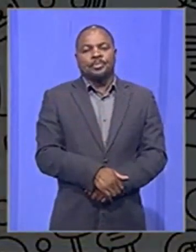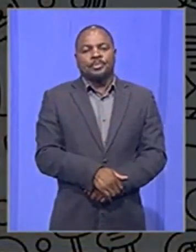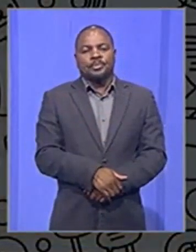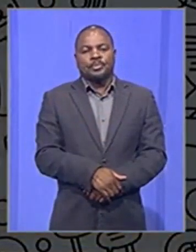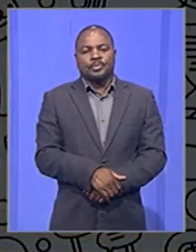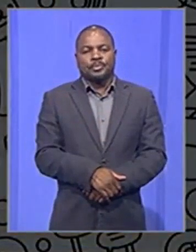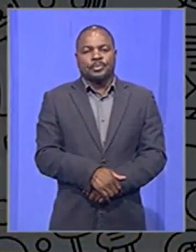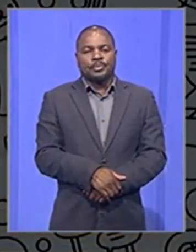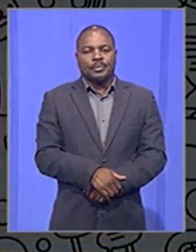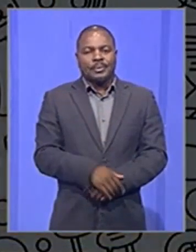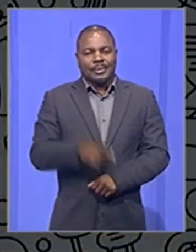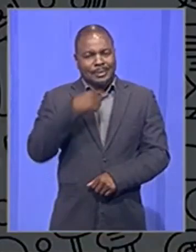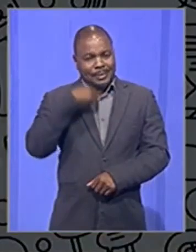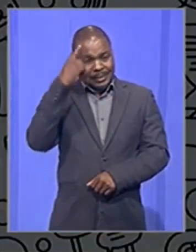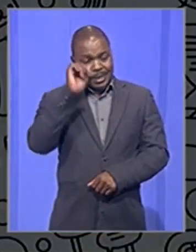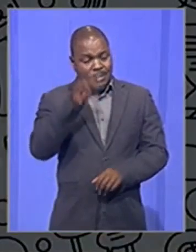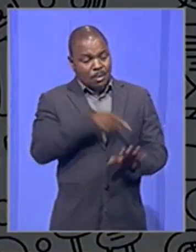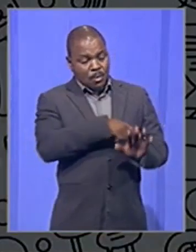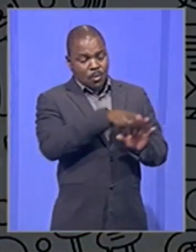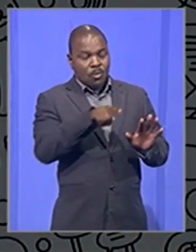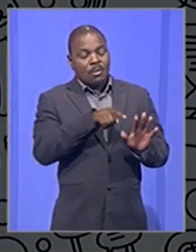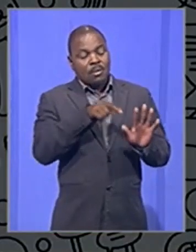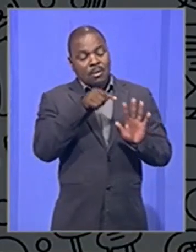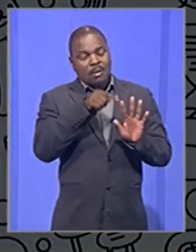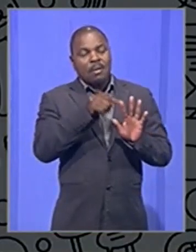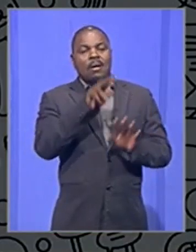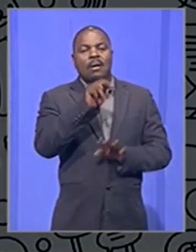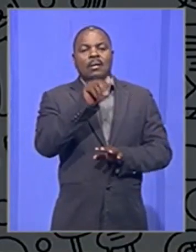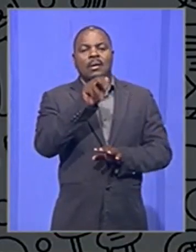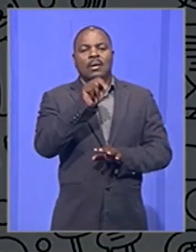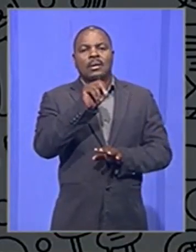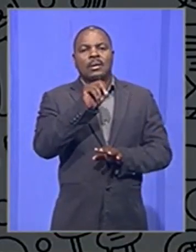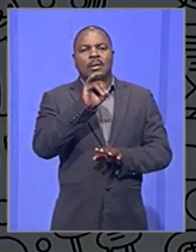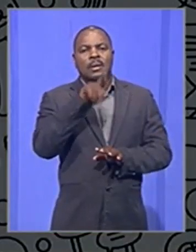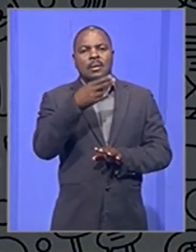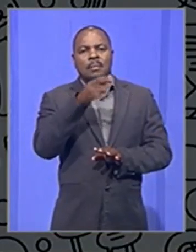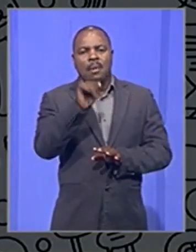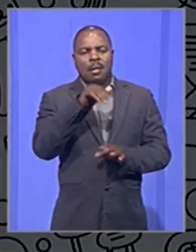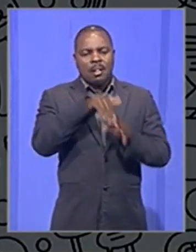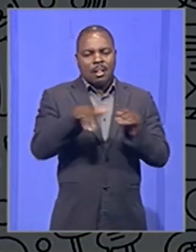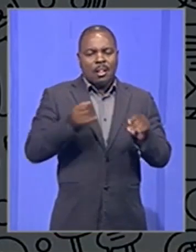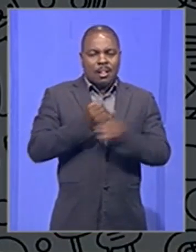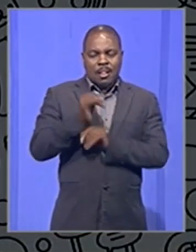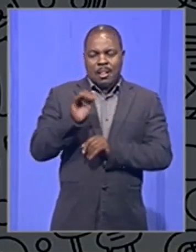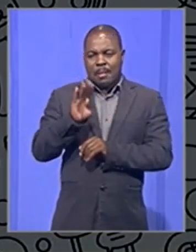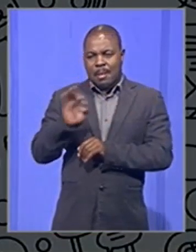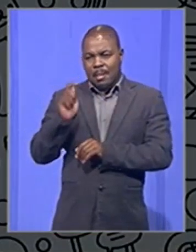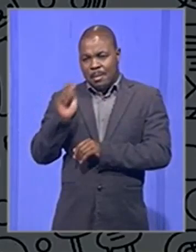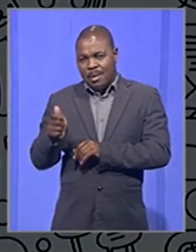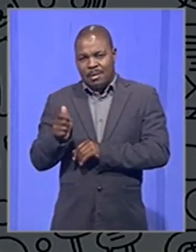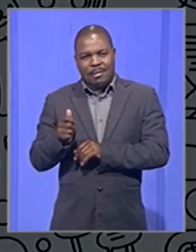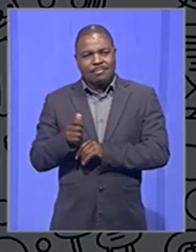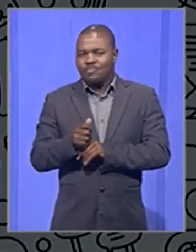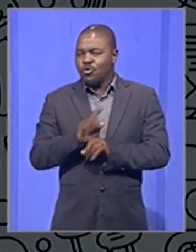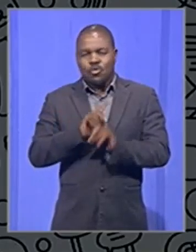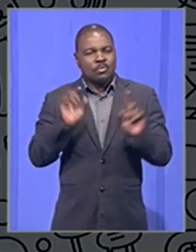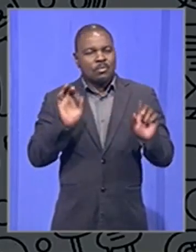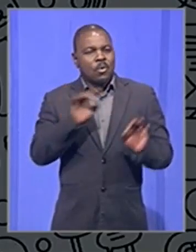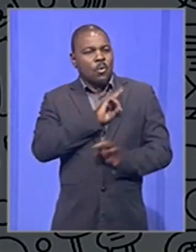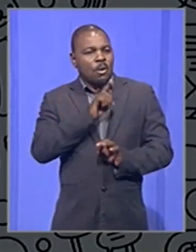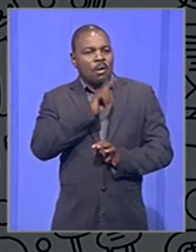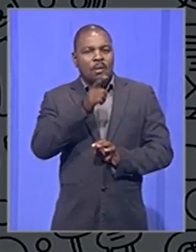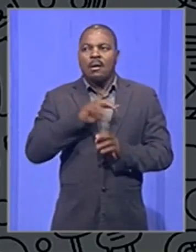Ke bona sene ka ba phose e kgolo ya o fanga ka Ditaba bail hobane o sentse re bontshitse hore go tswa ka hara naha ya naheng